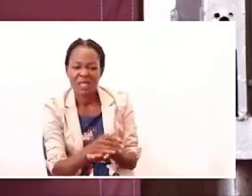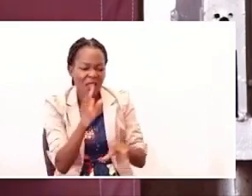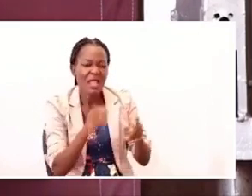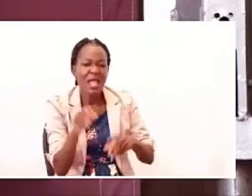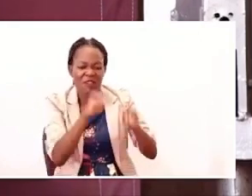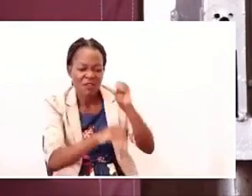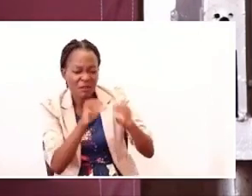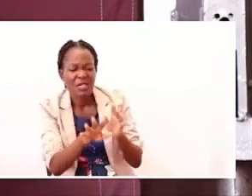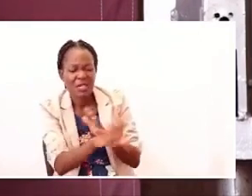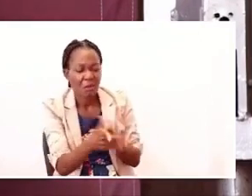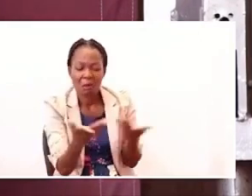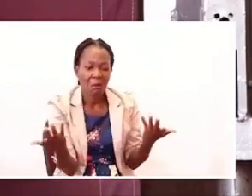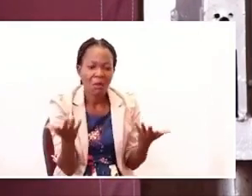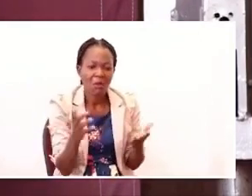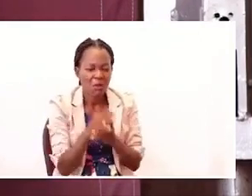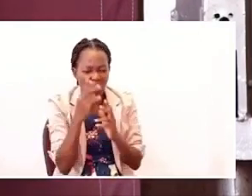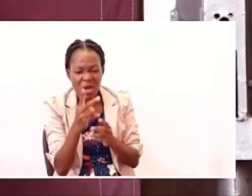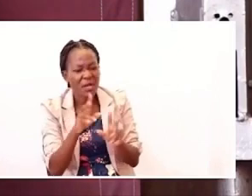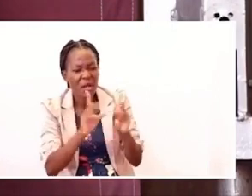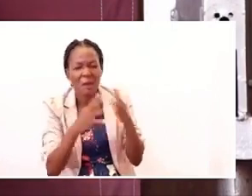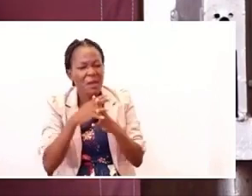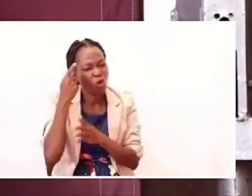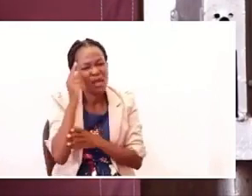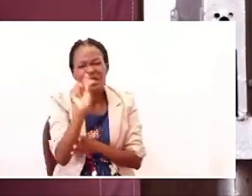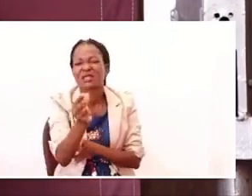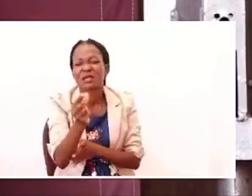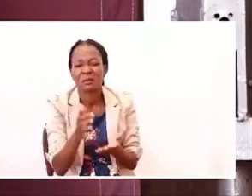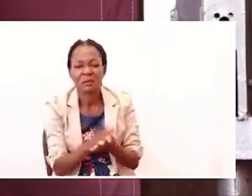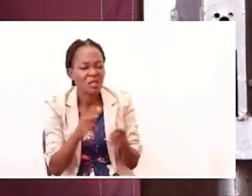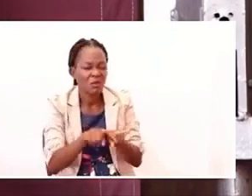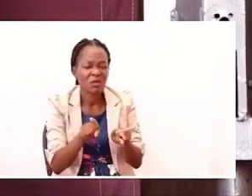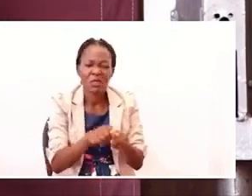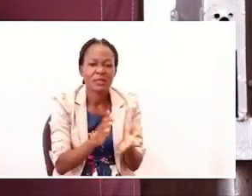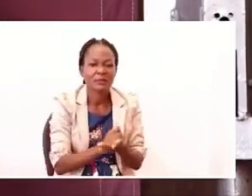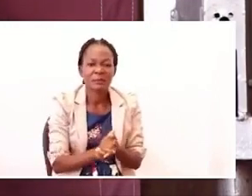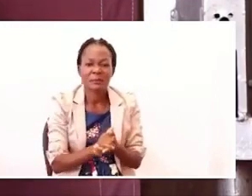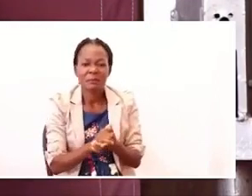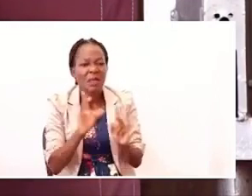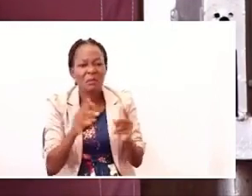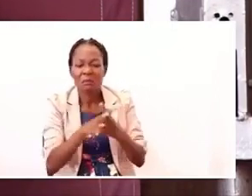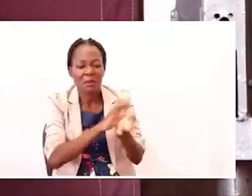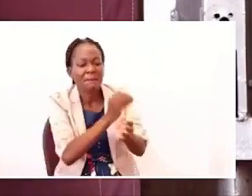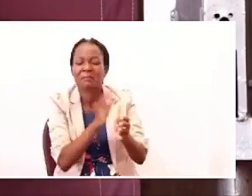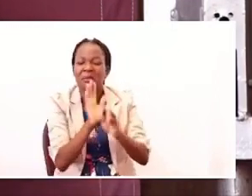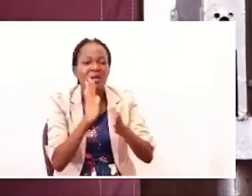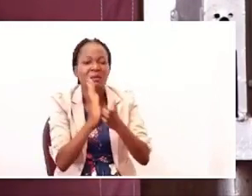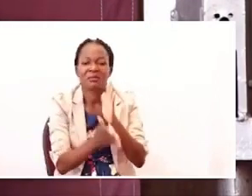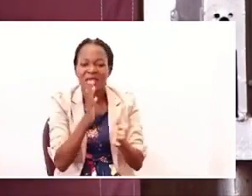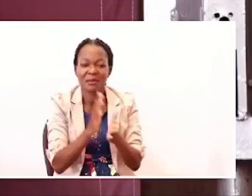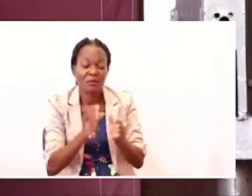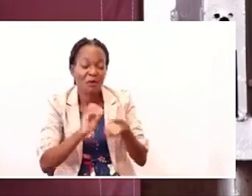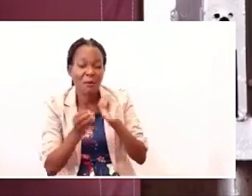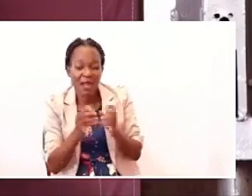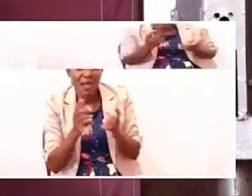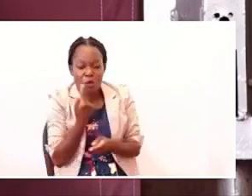extractive industries where we have very limited knowledge, and many other sectors because we are incapable of actually taking charge